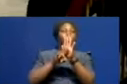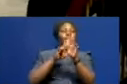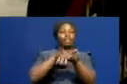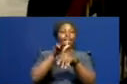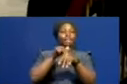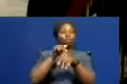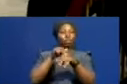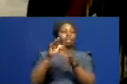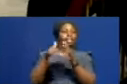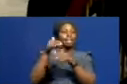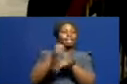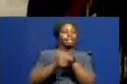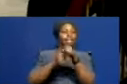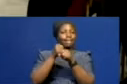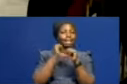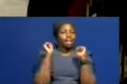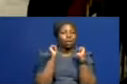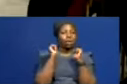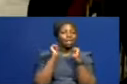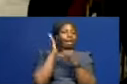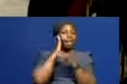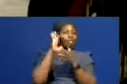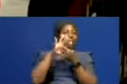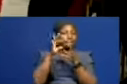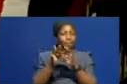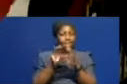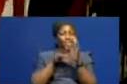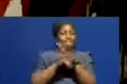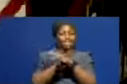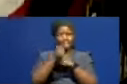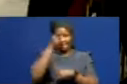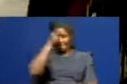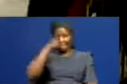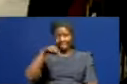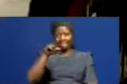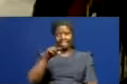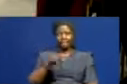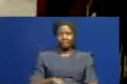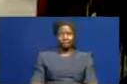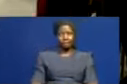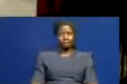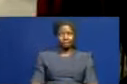next year at the Winter Deaflympics in Turkey. Nora Mwangi for Legends Edition.